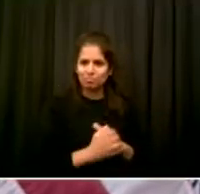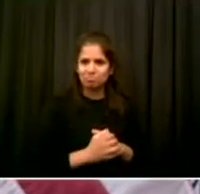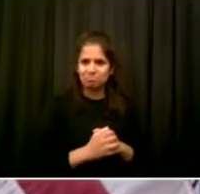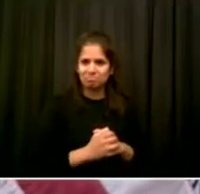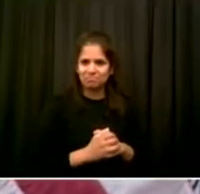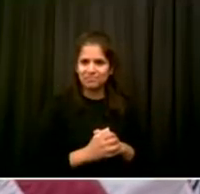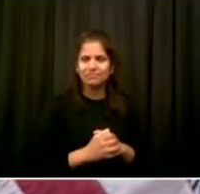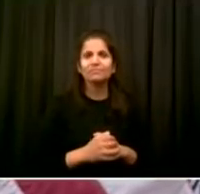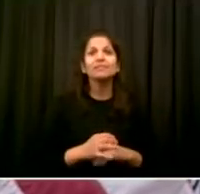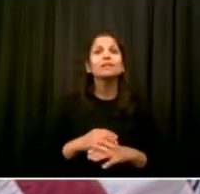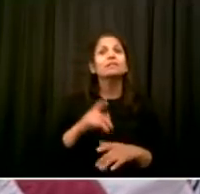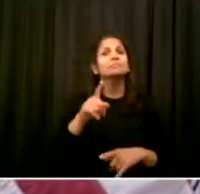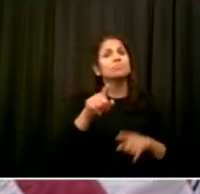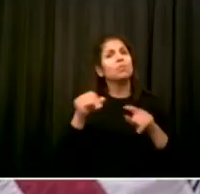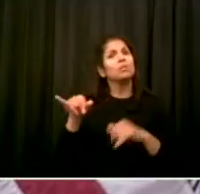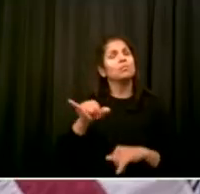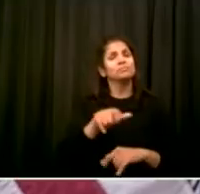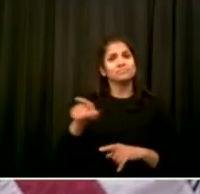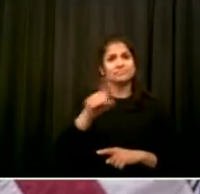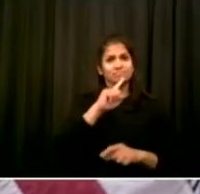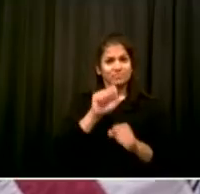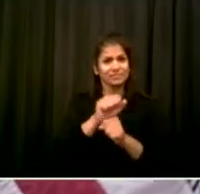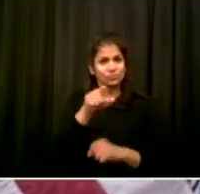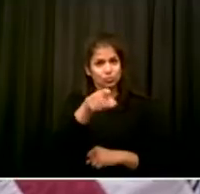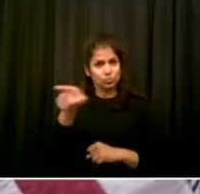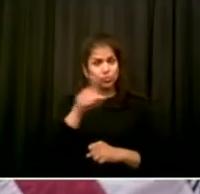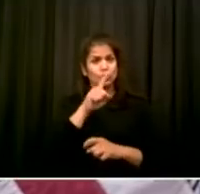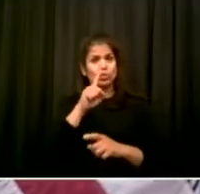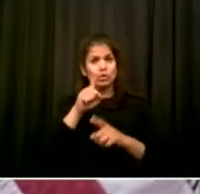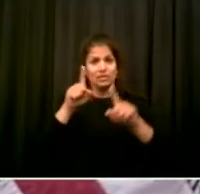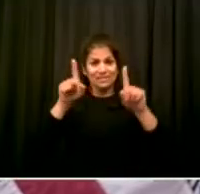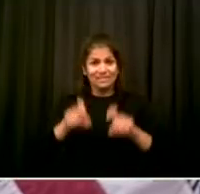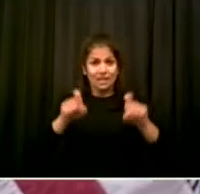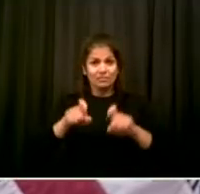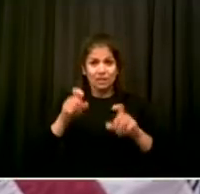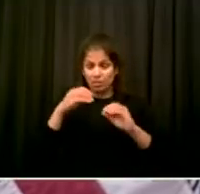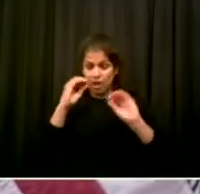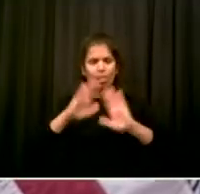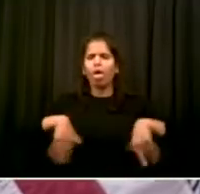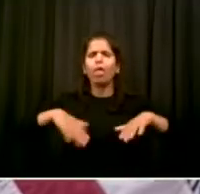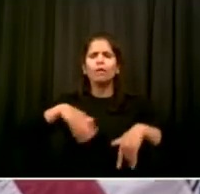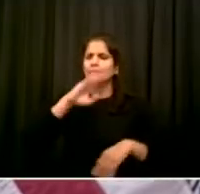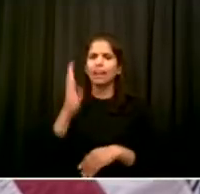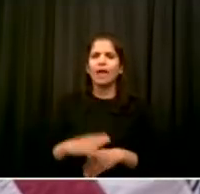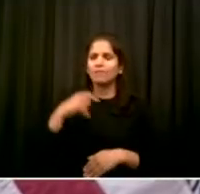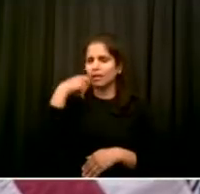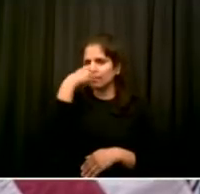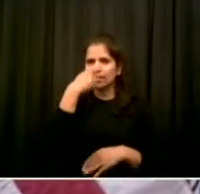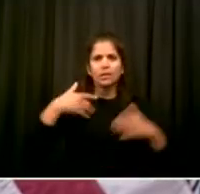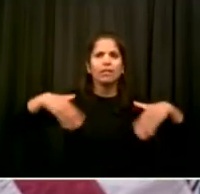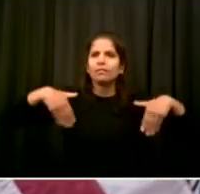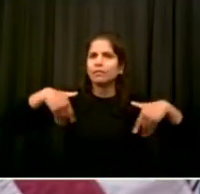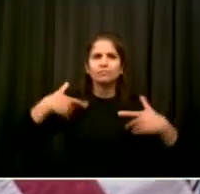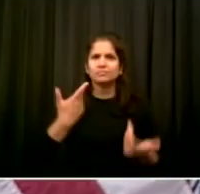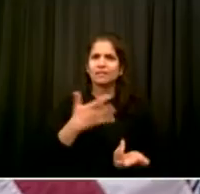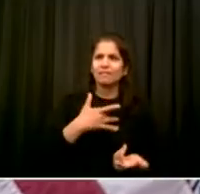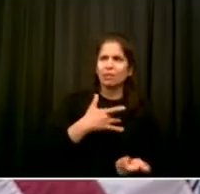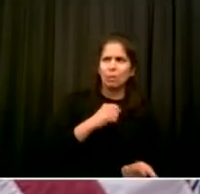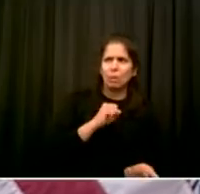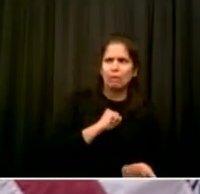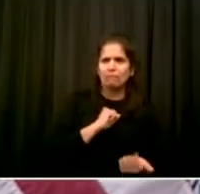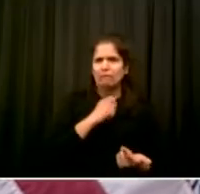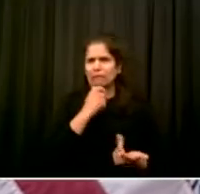precautions. So I think you're raising a real important question that we have to keep telling people, stay safe no matter what the test result is the